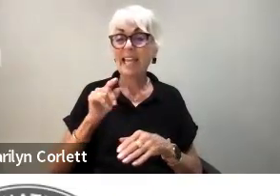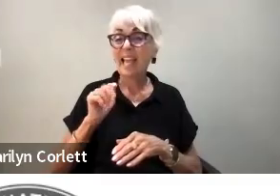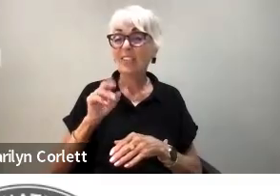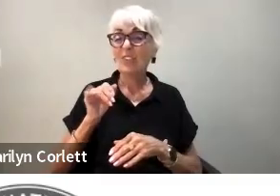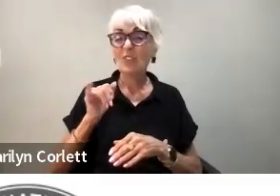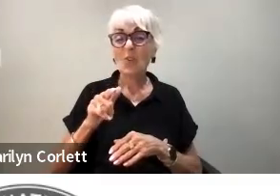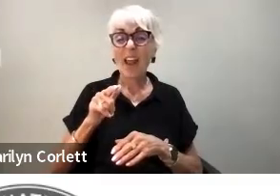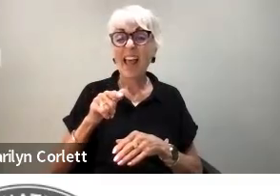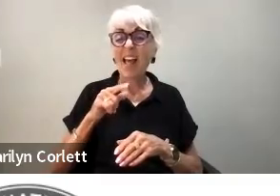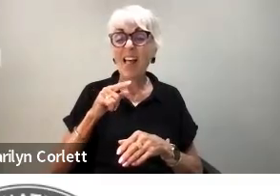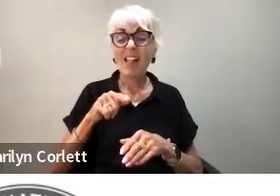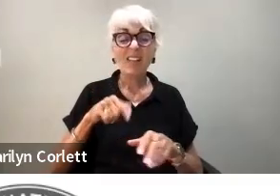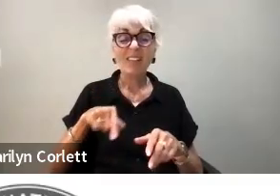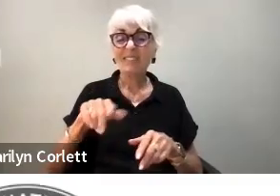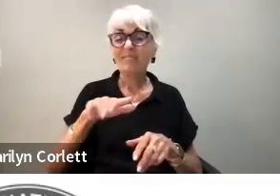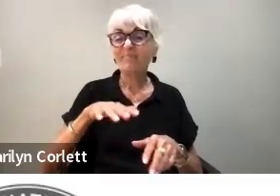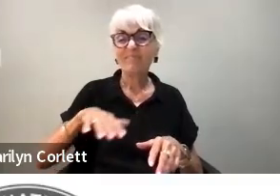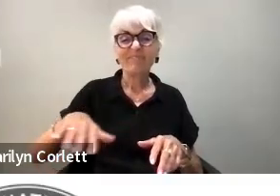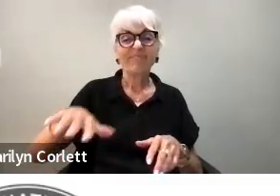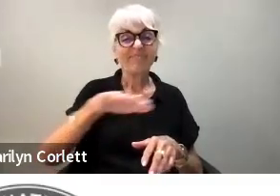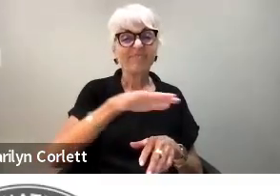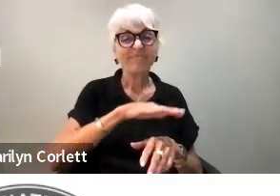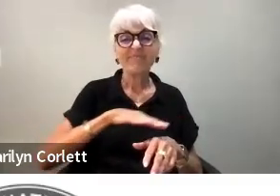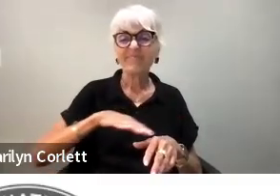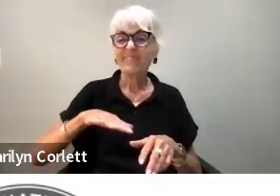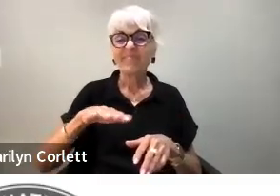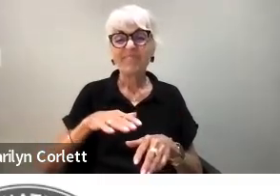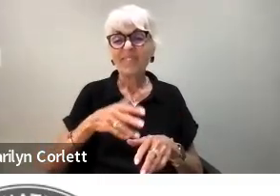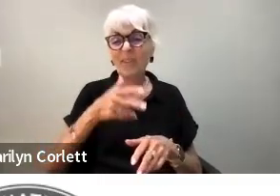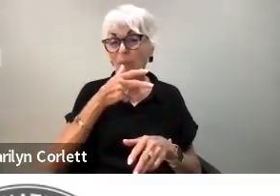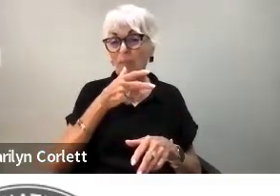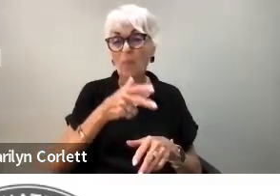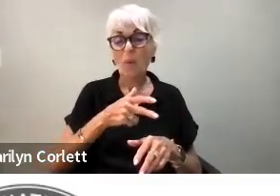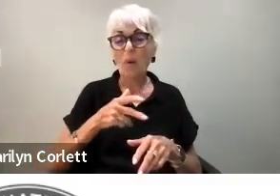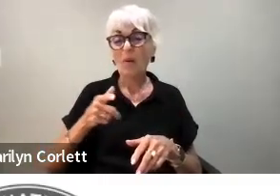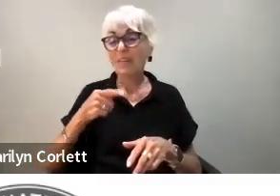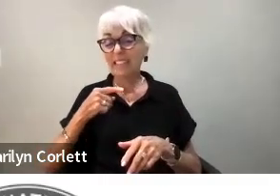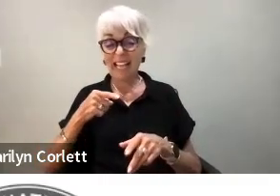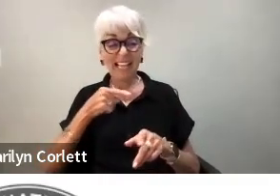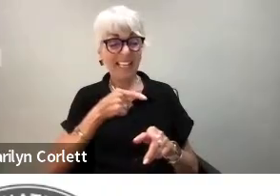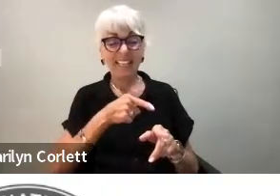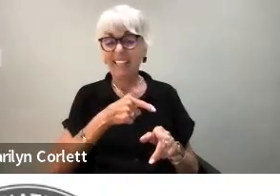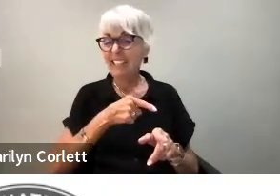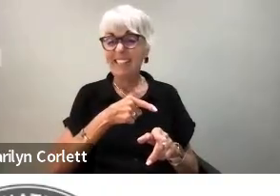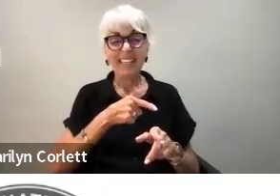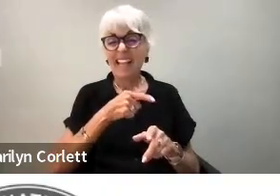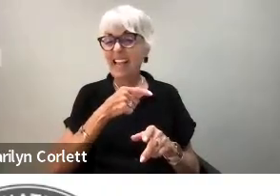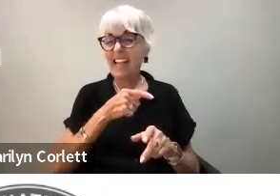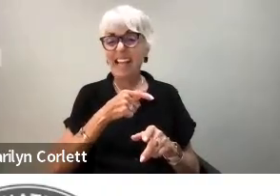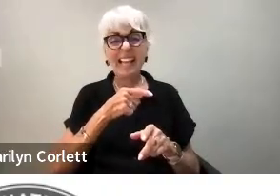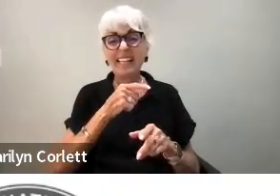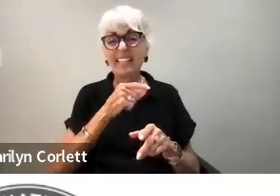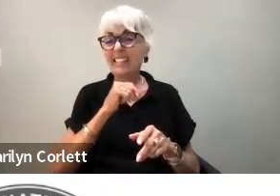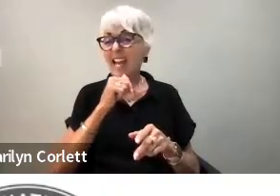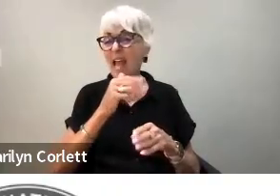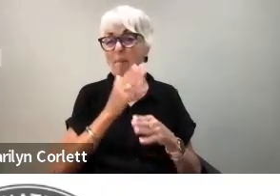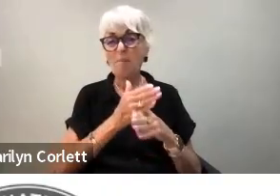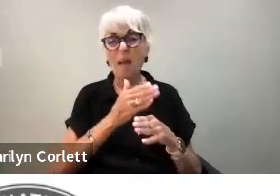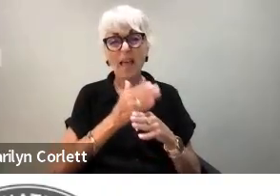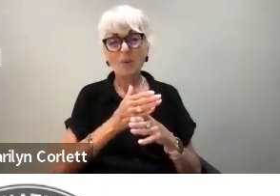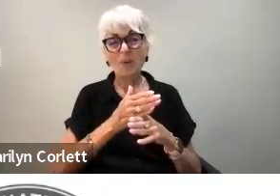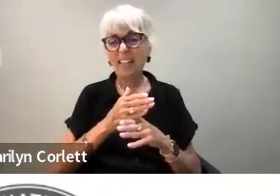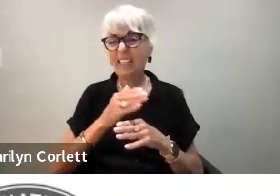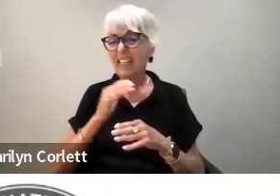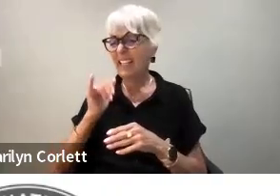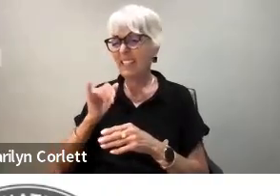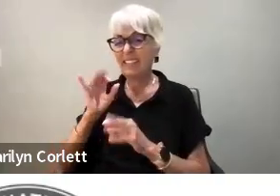really poor, or they're like, hey, this hike is not moderate. It's definitely hard. They can put that on there. So